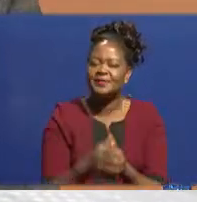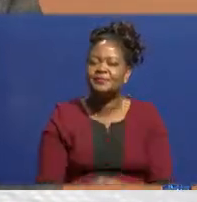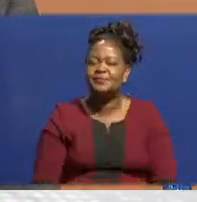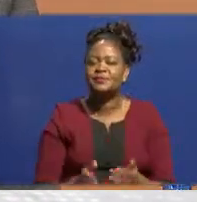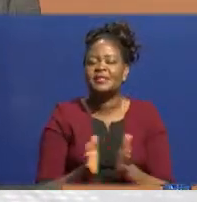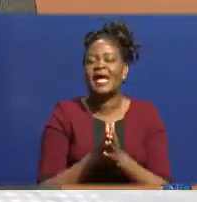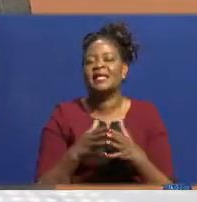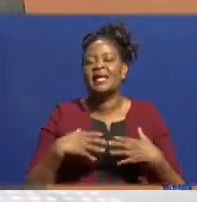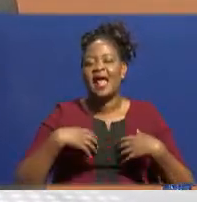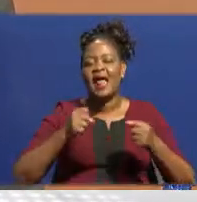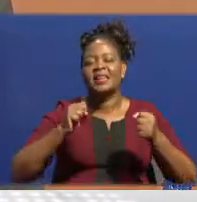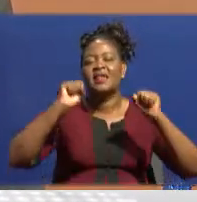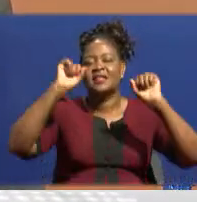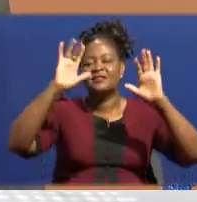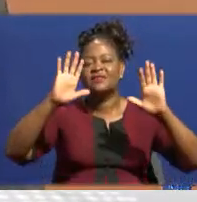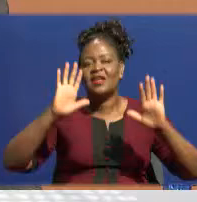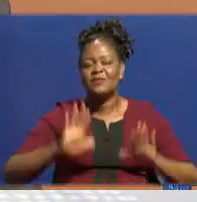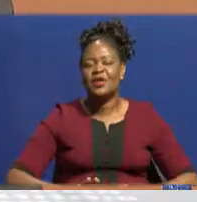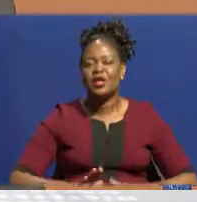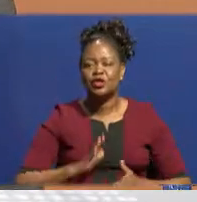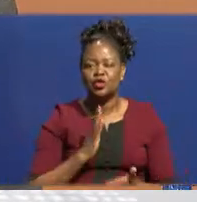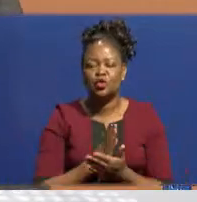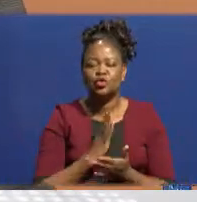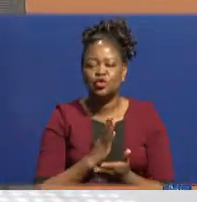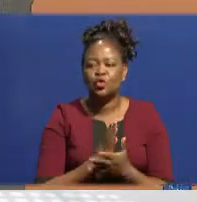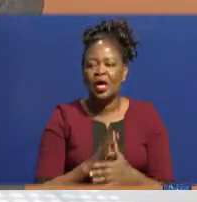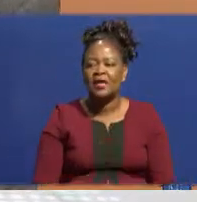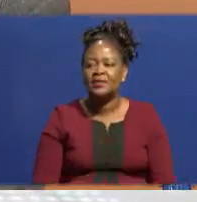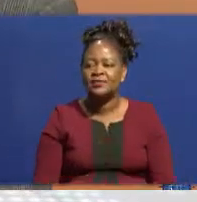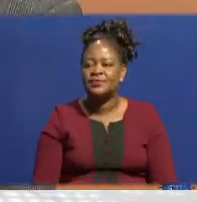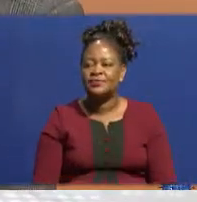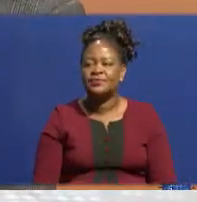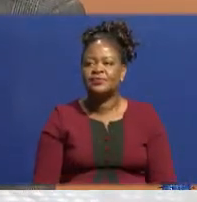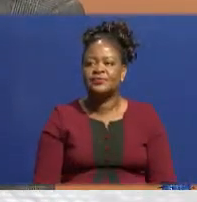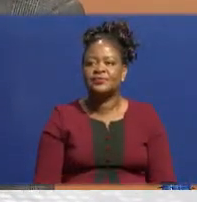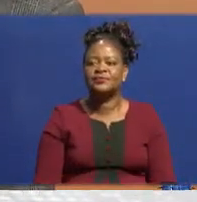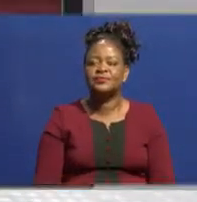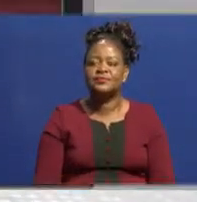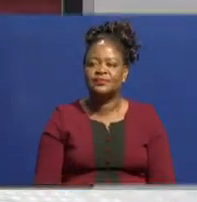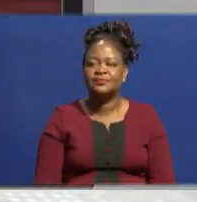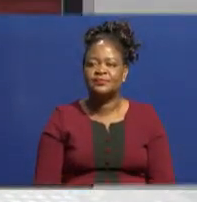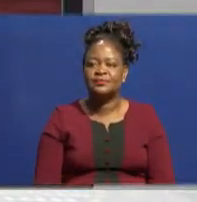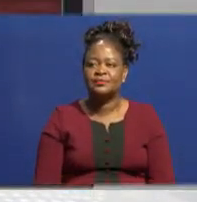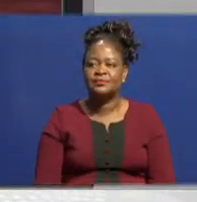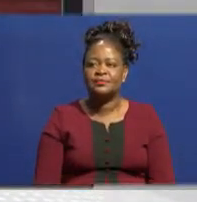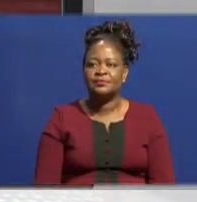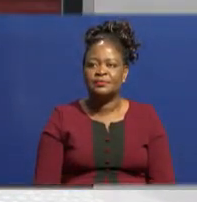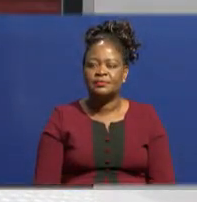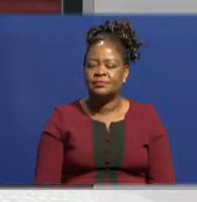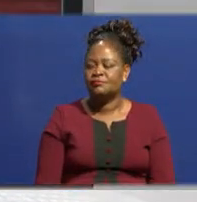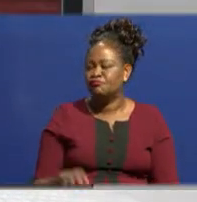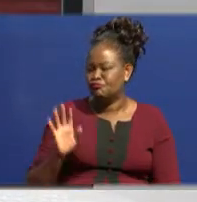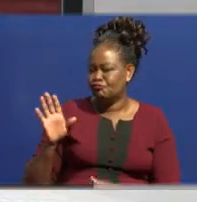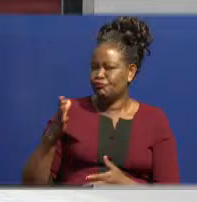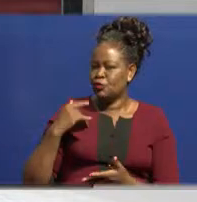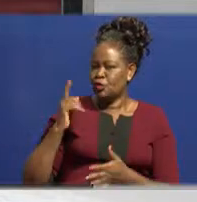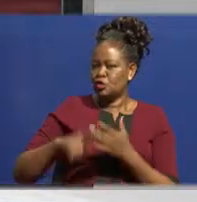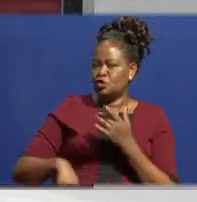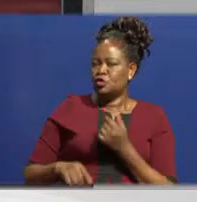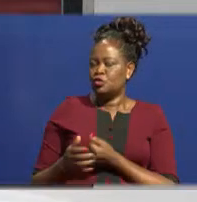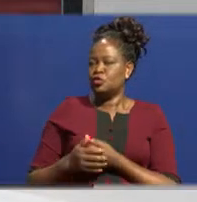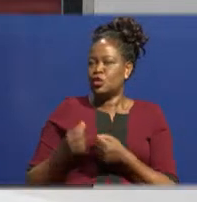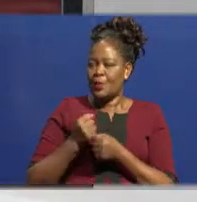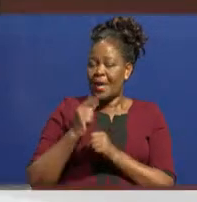And health is very, very important. Very true. Ben, I just want to I just want to